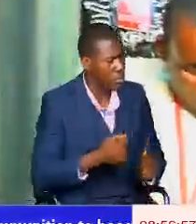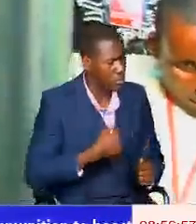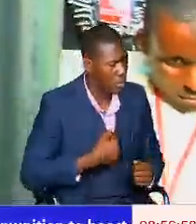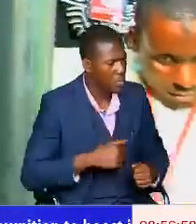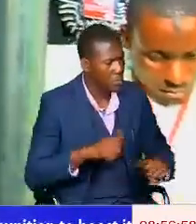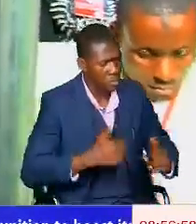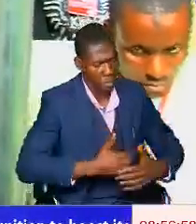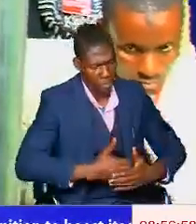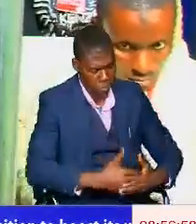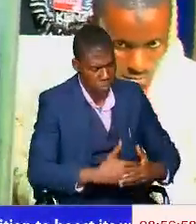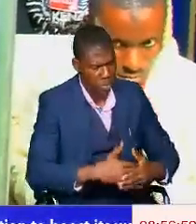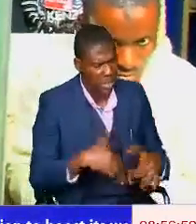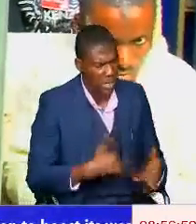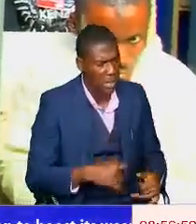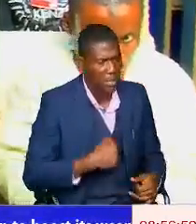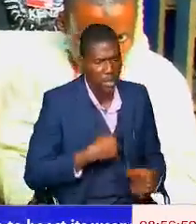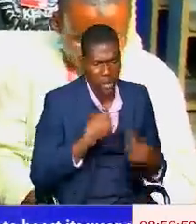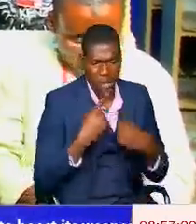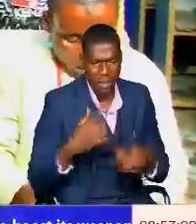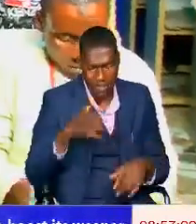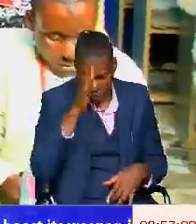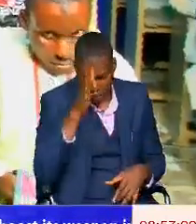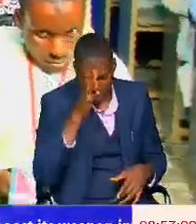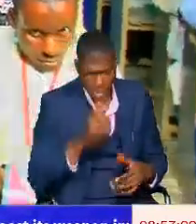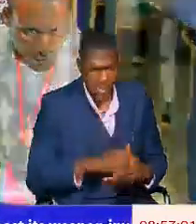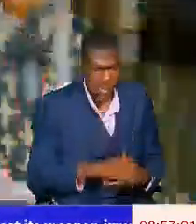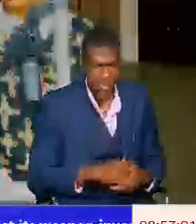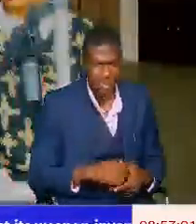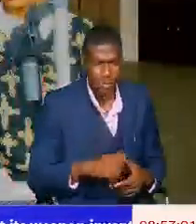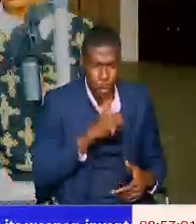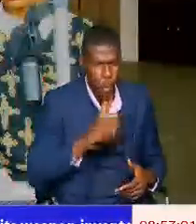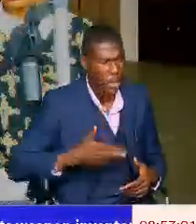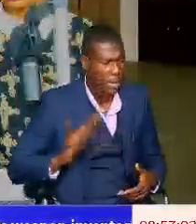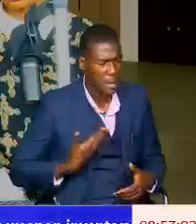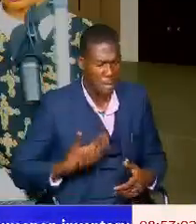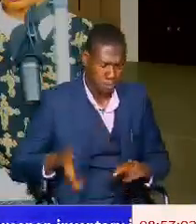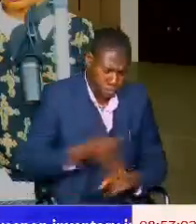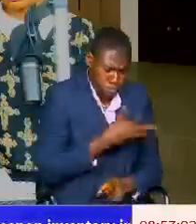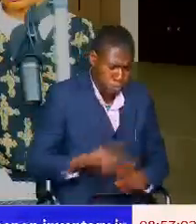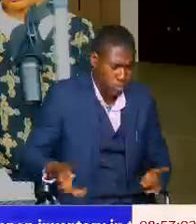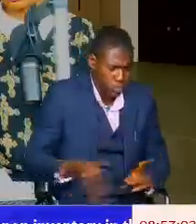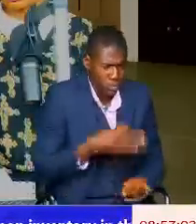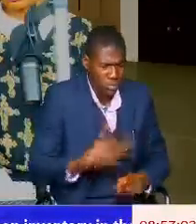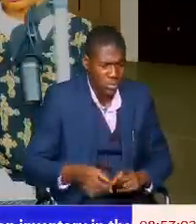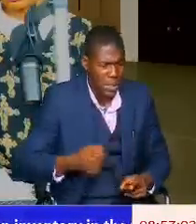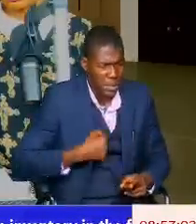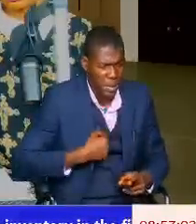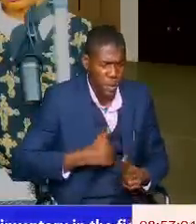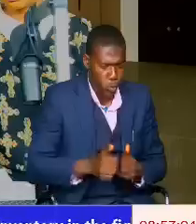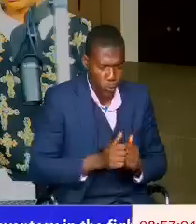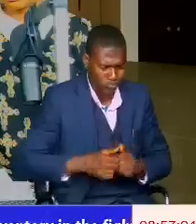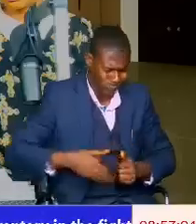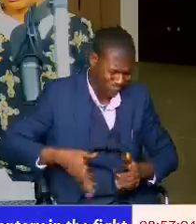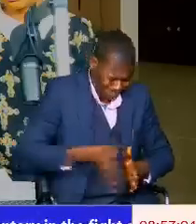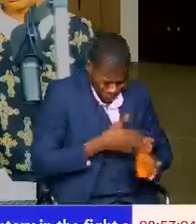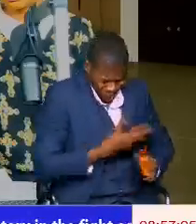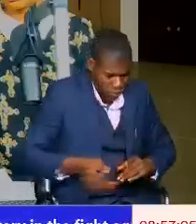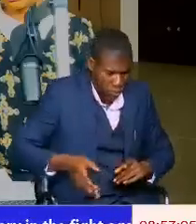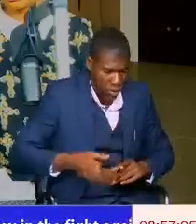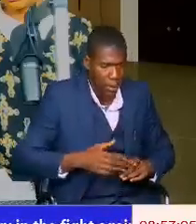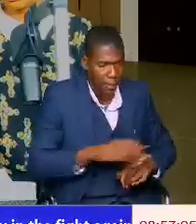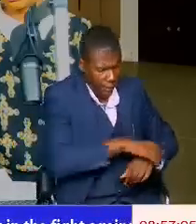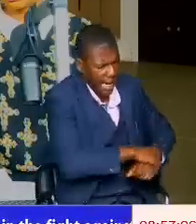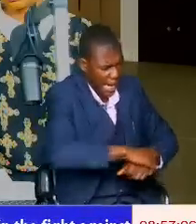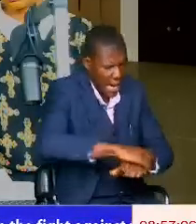was pregnant. He was not happy with it. So he beat me with the pregnancy, then took me to